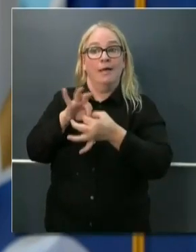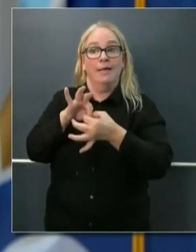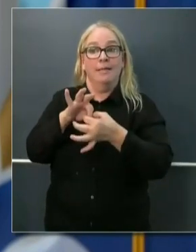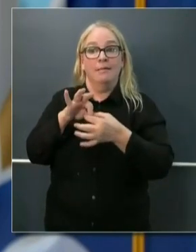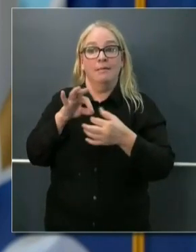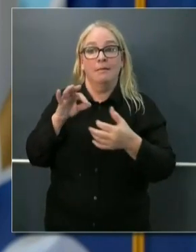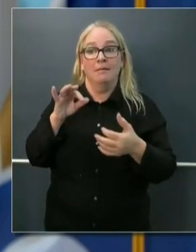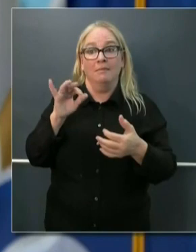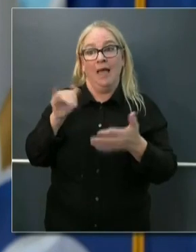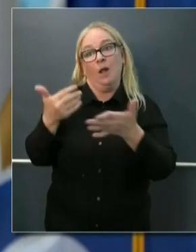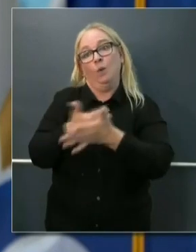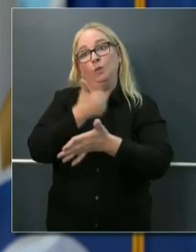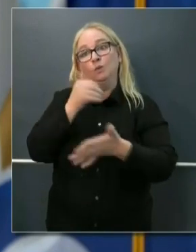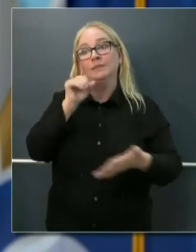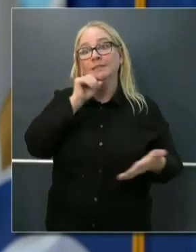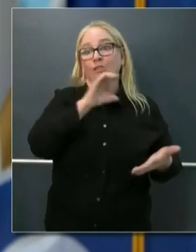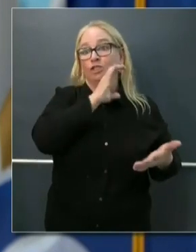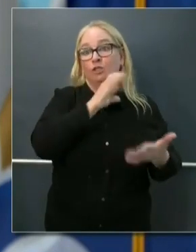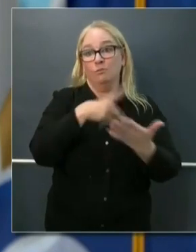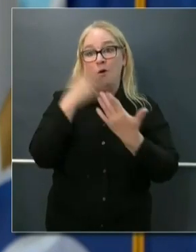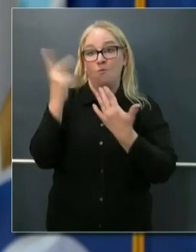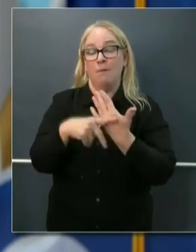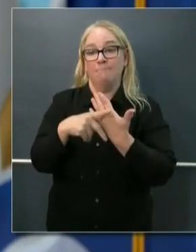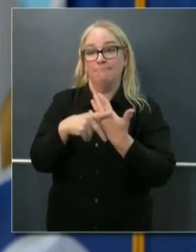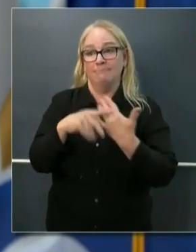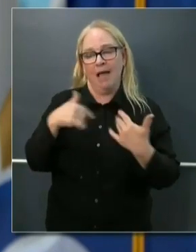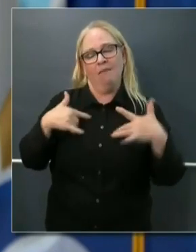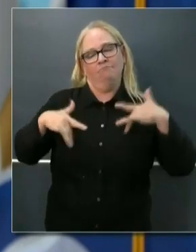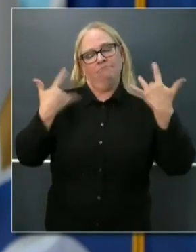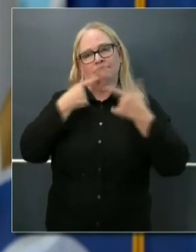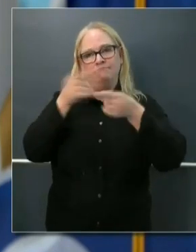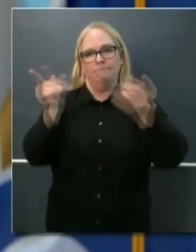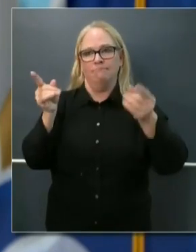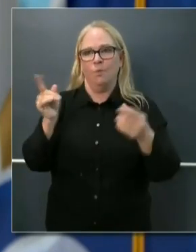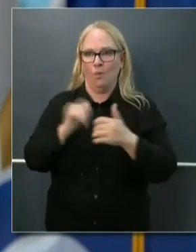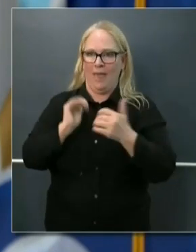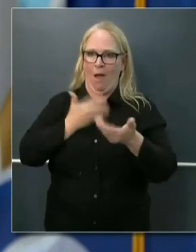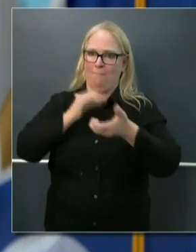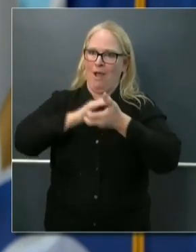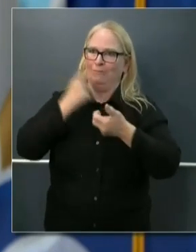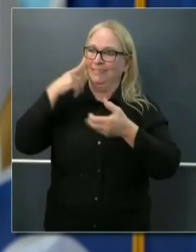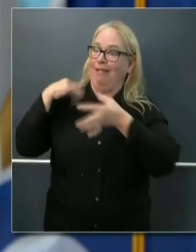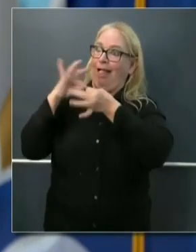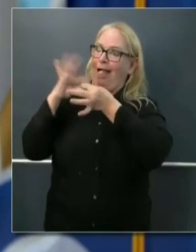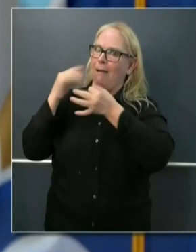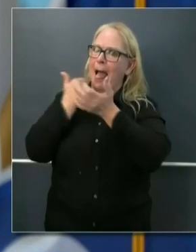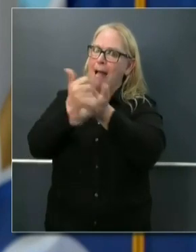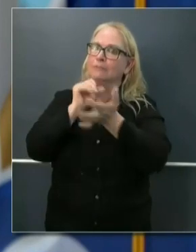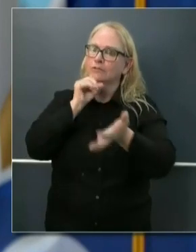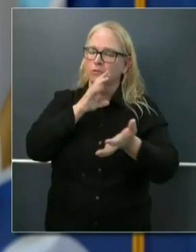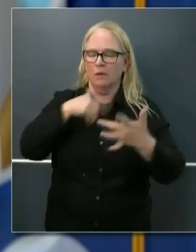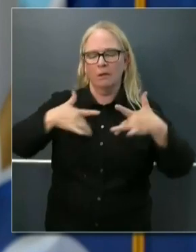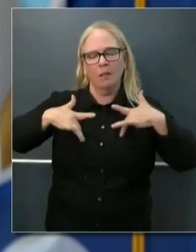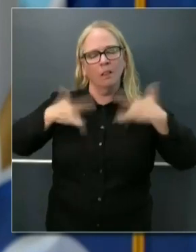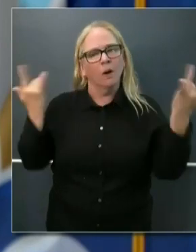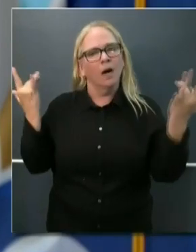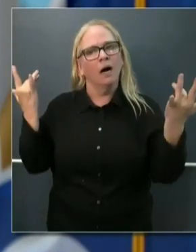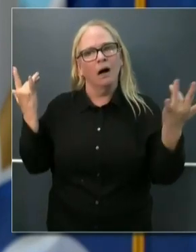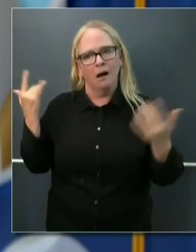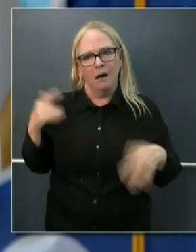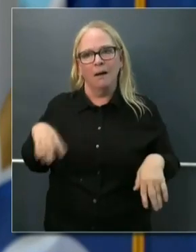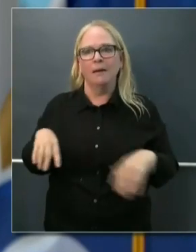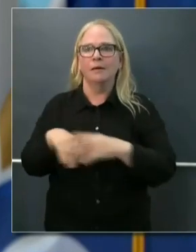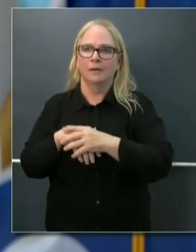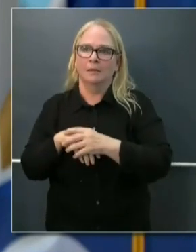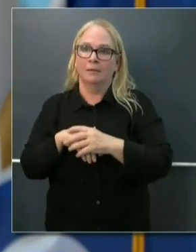program and the new procedures we put in place with our local partners. We look forward to supporting mayors and county leaders